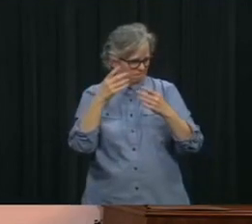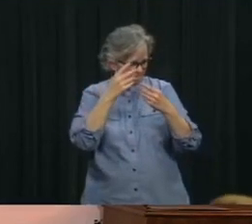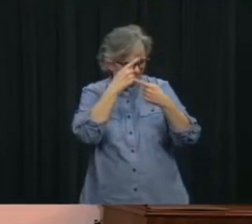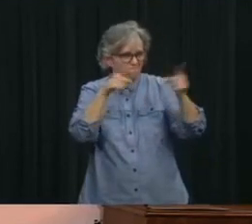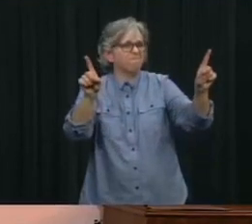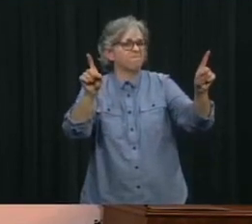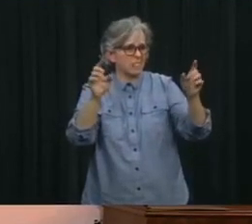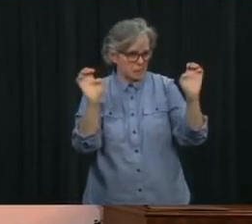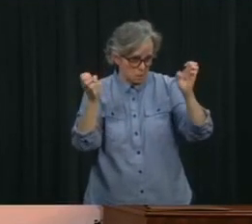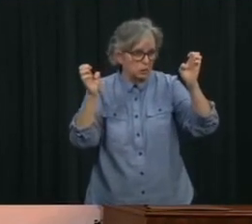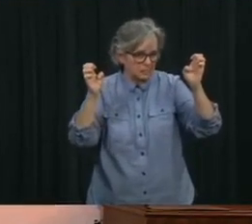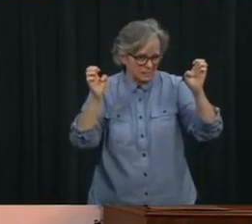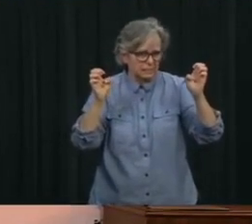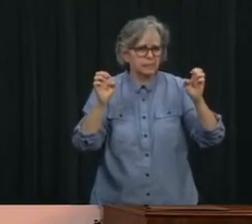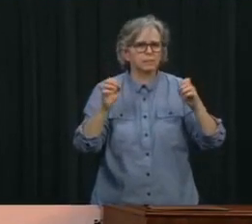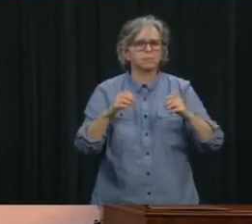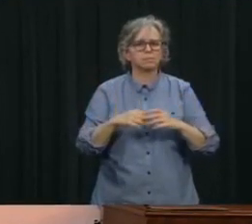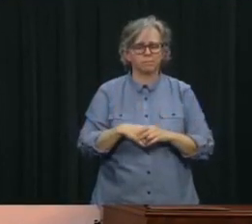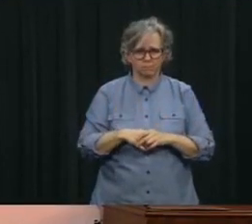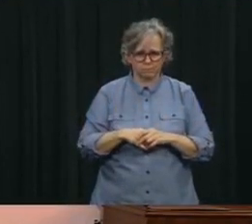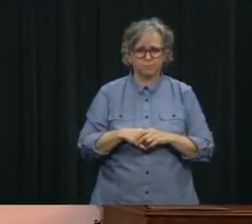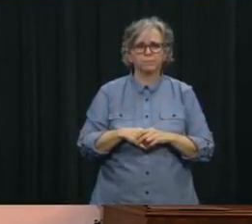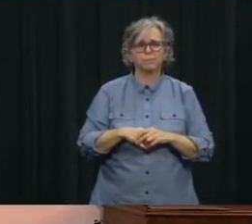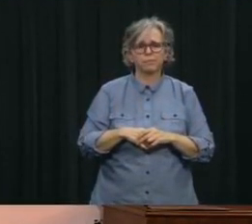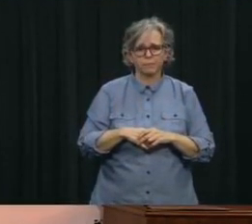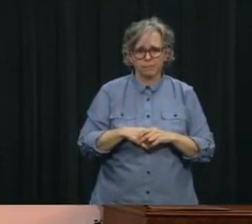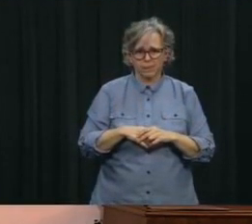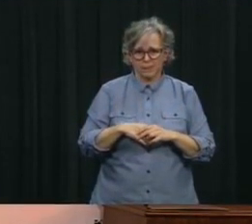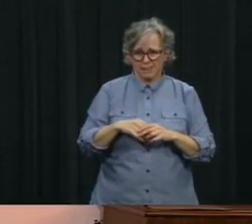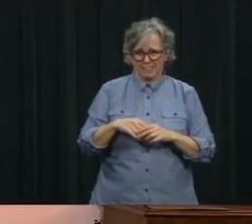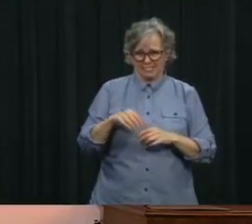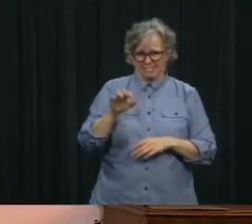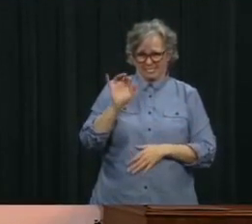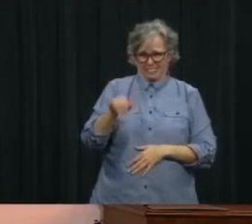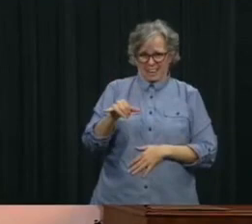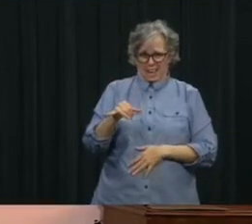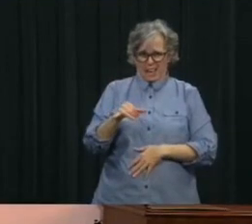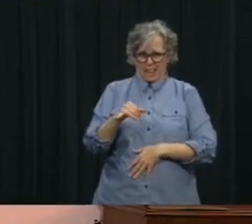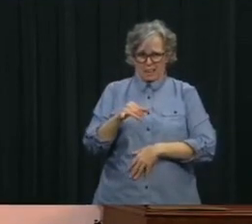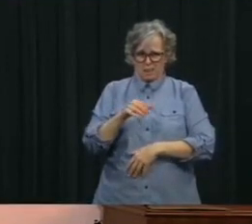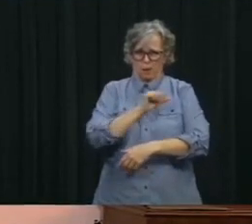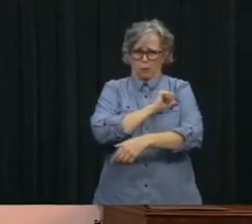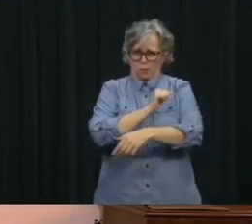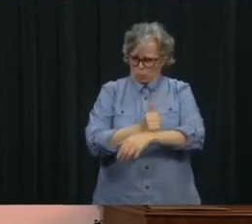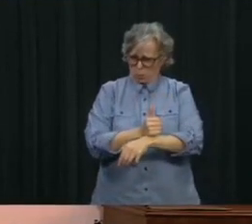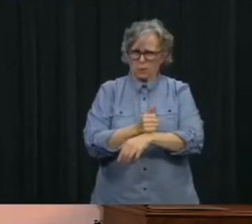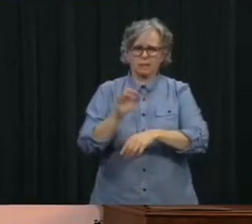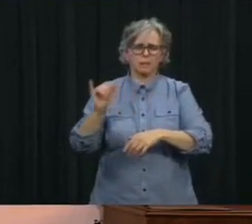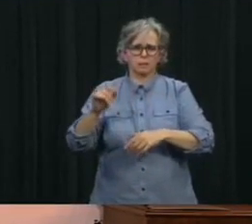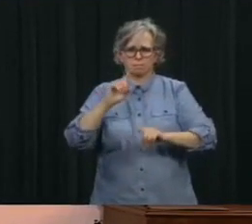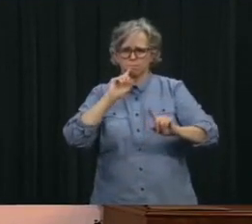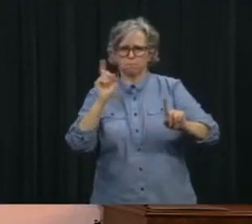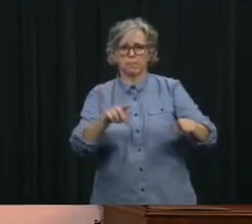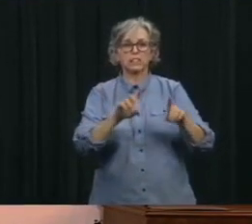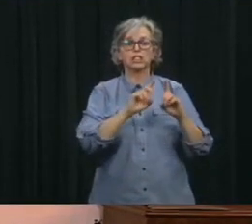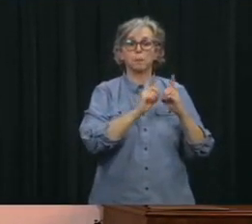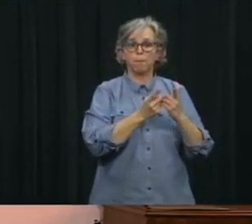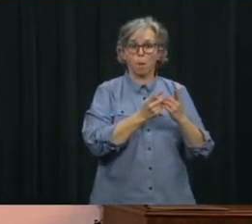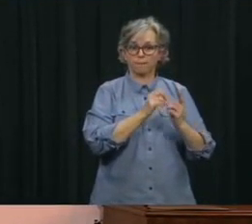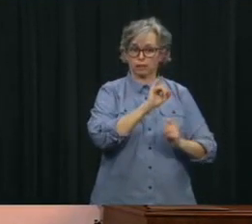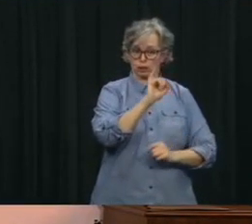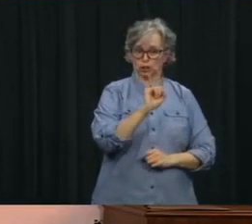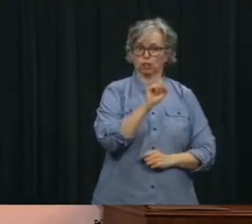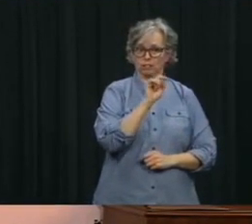a result, that authority has, through that authority, the Department of Insurance is